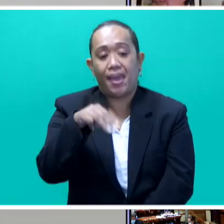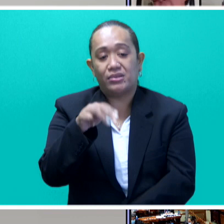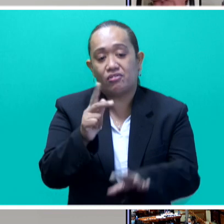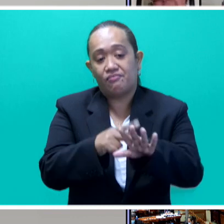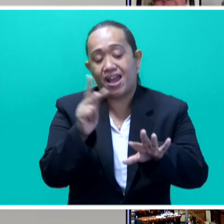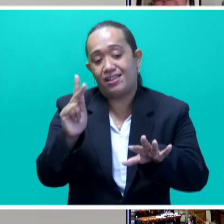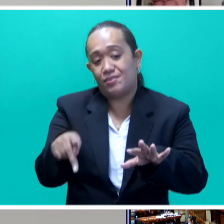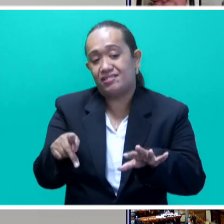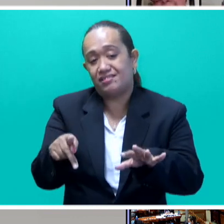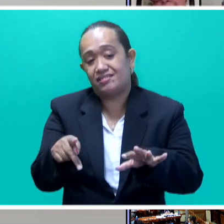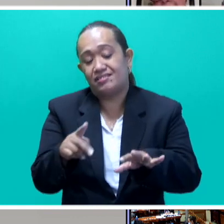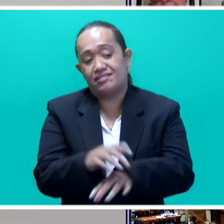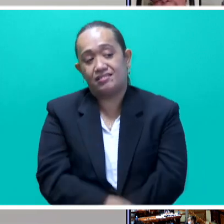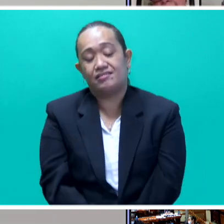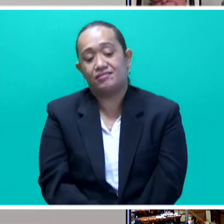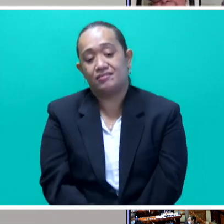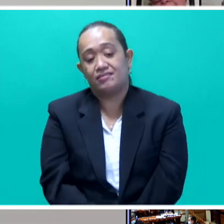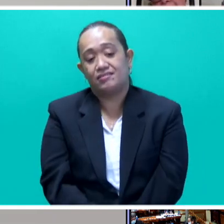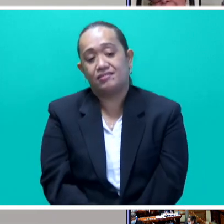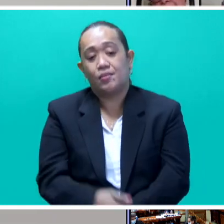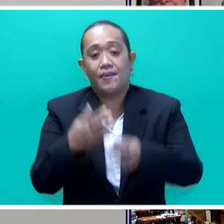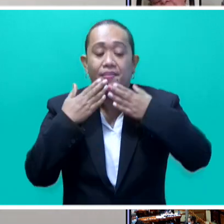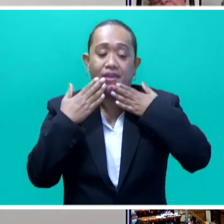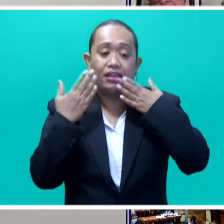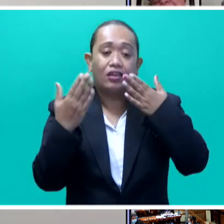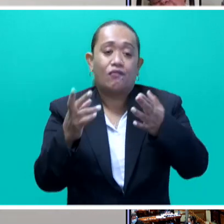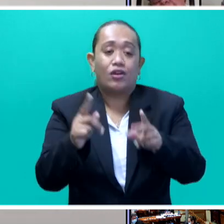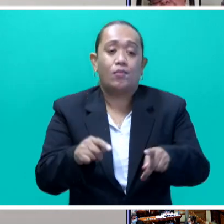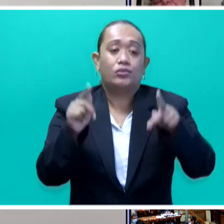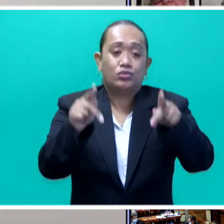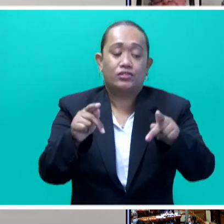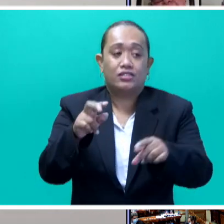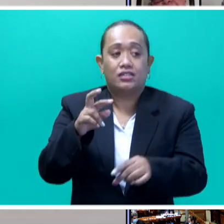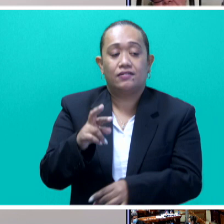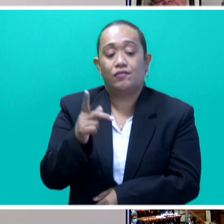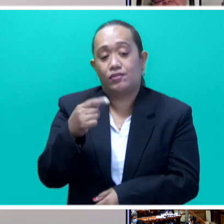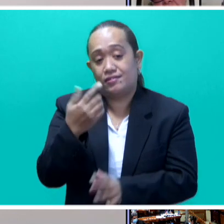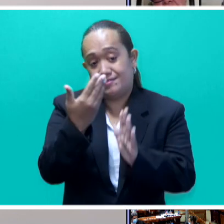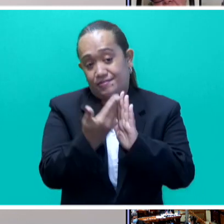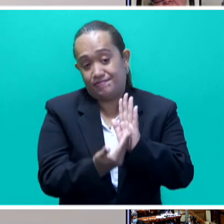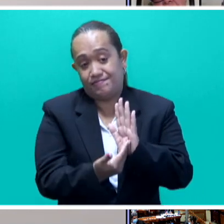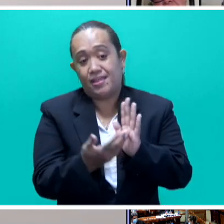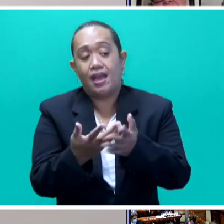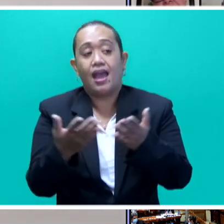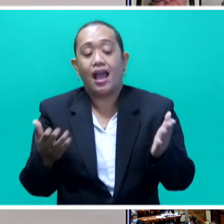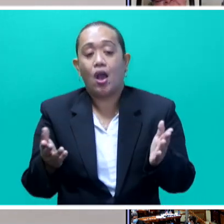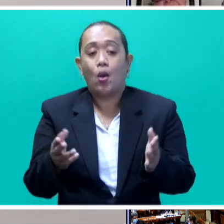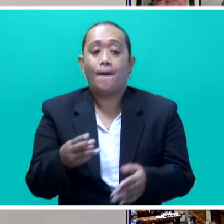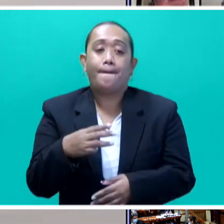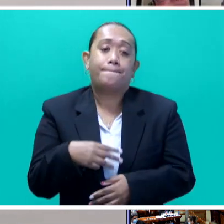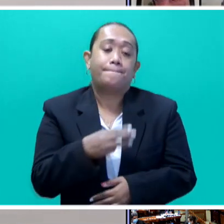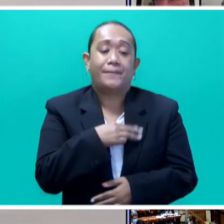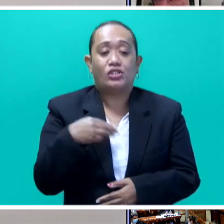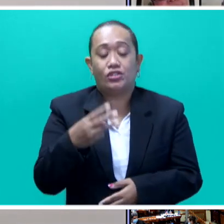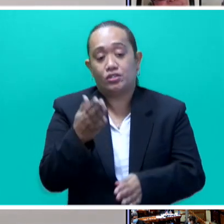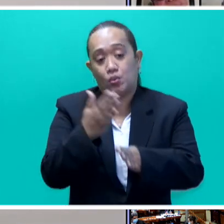Speaker, sir, I thank you for this opportunity to make this ministerial statement on how the ministry is working with